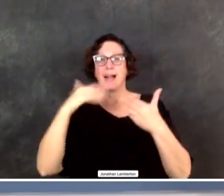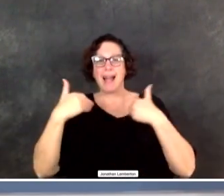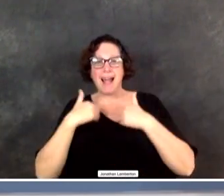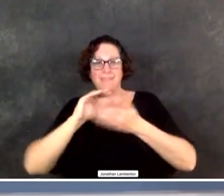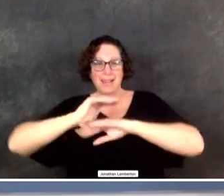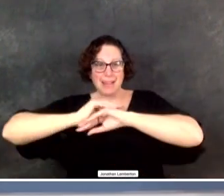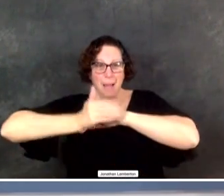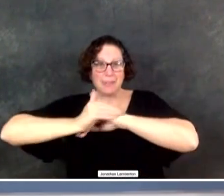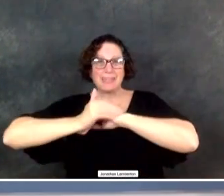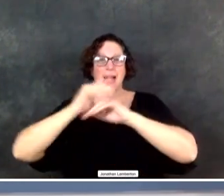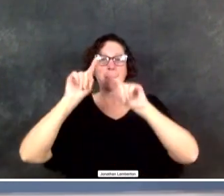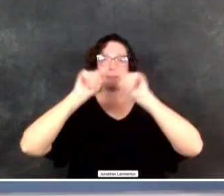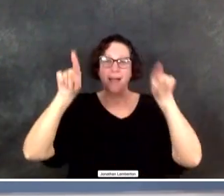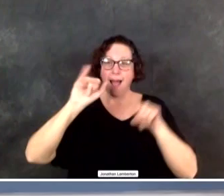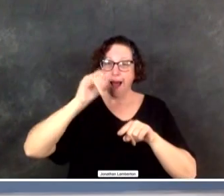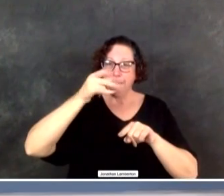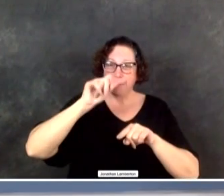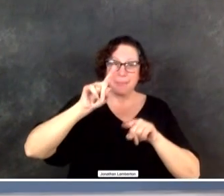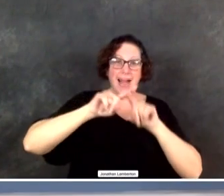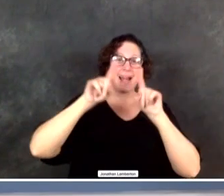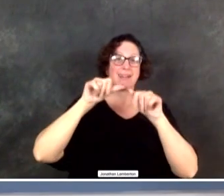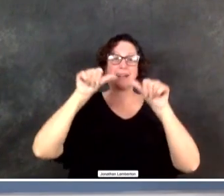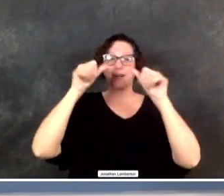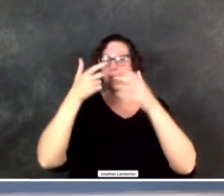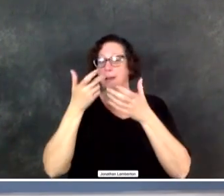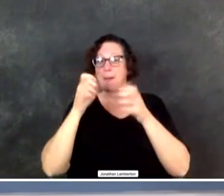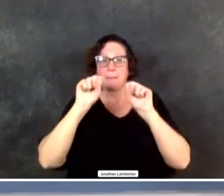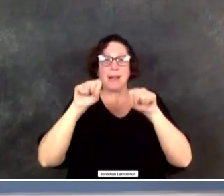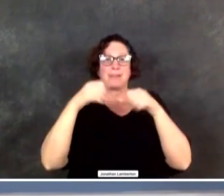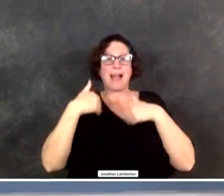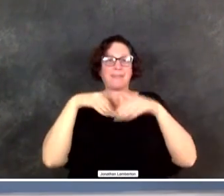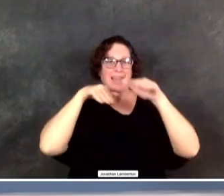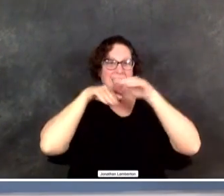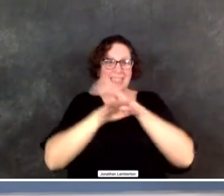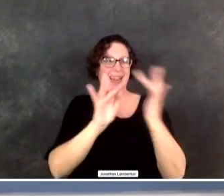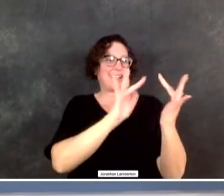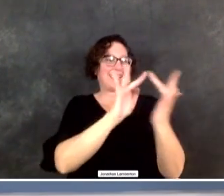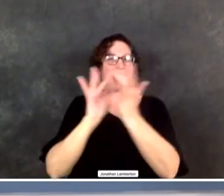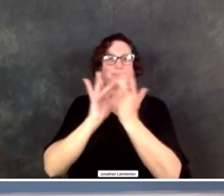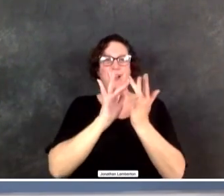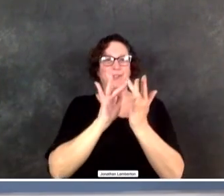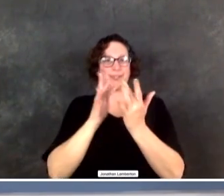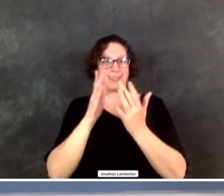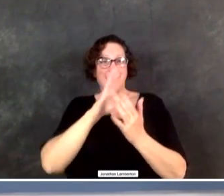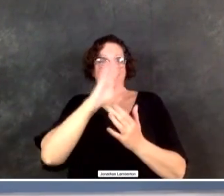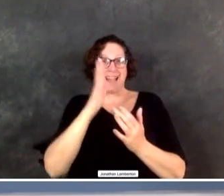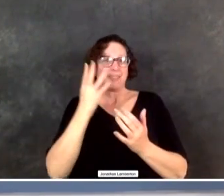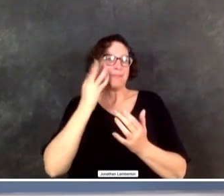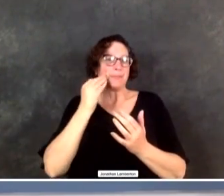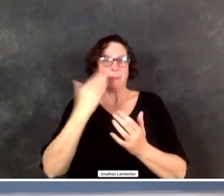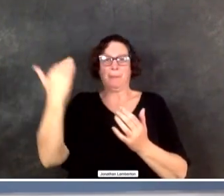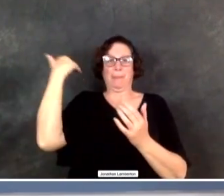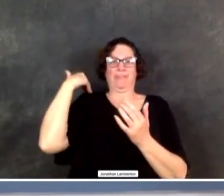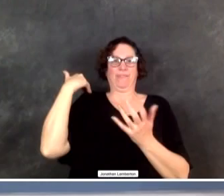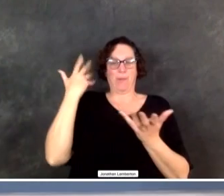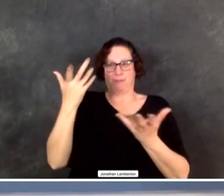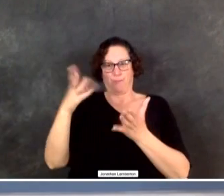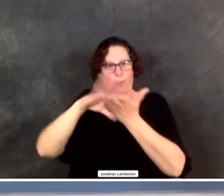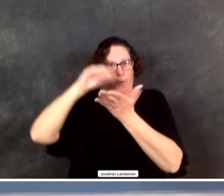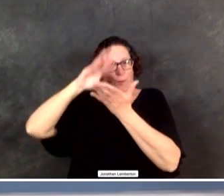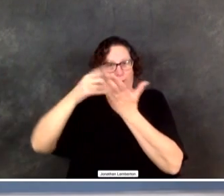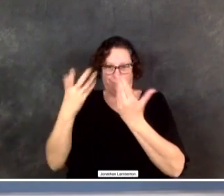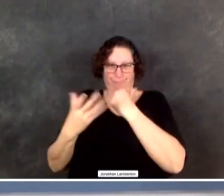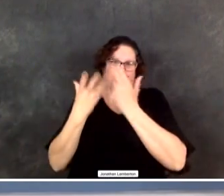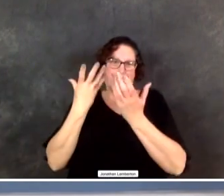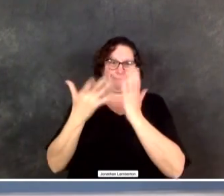to explore the world in ways that they didn't have this past August. So again, it's